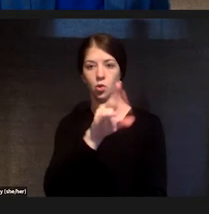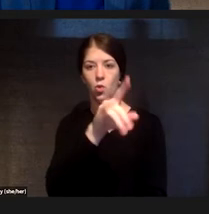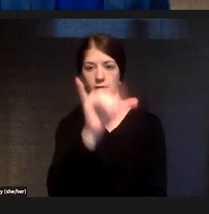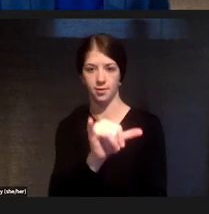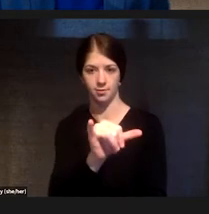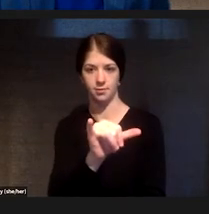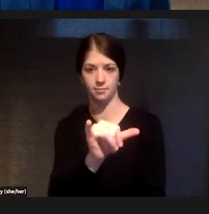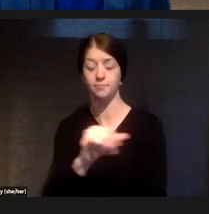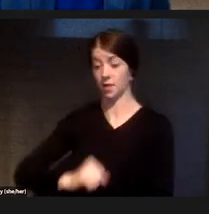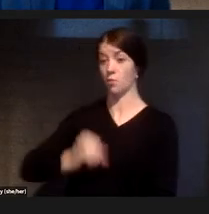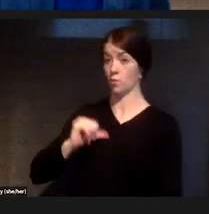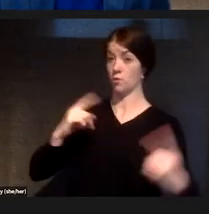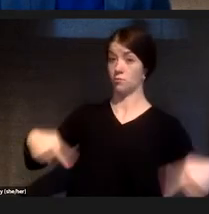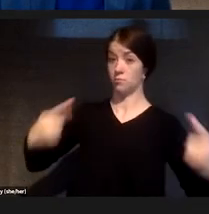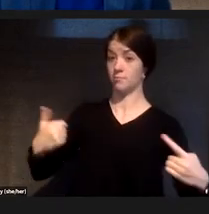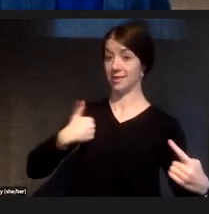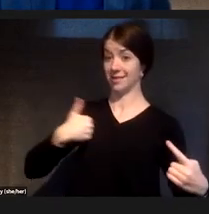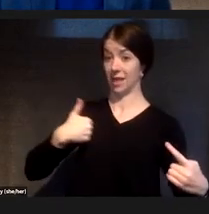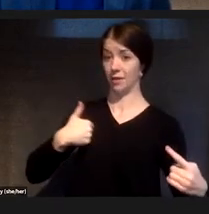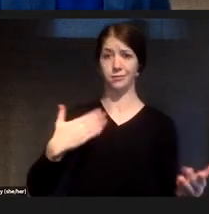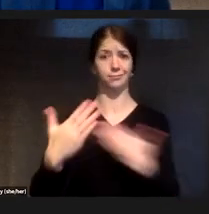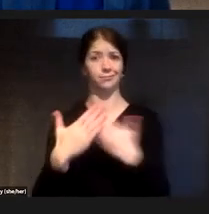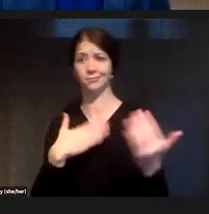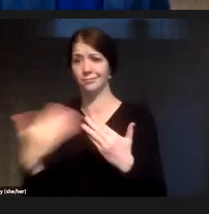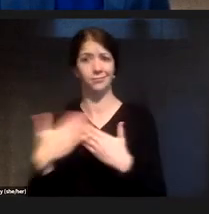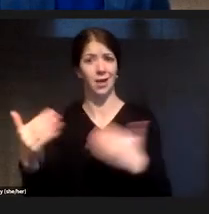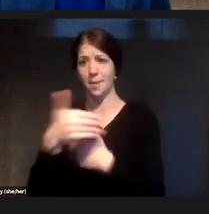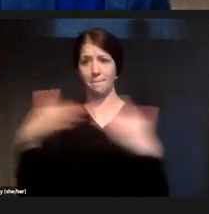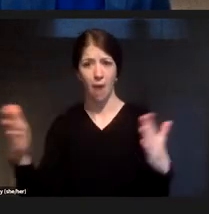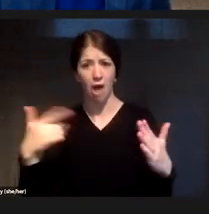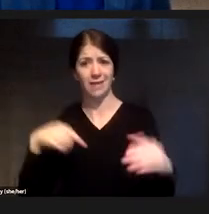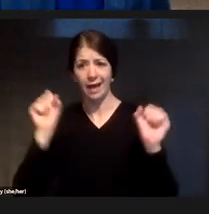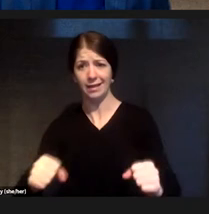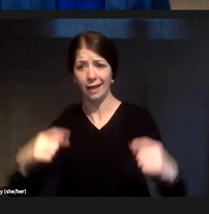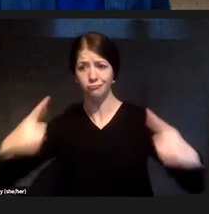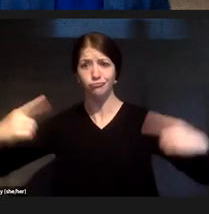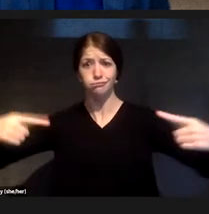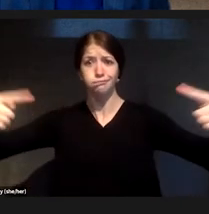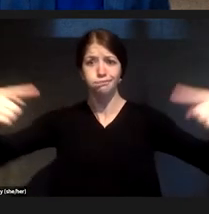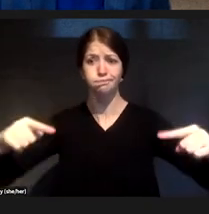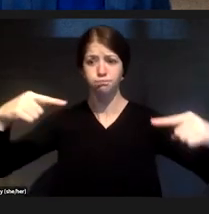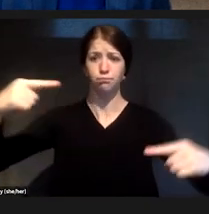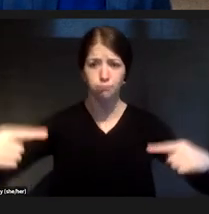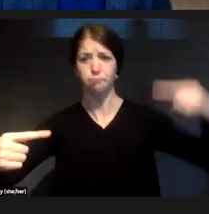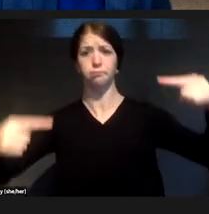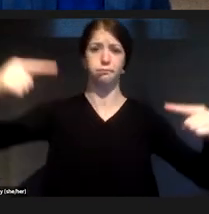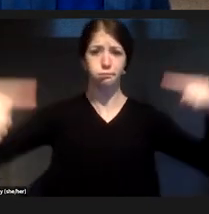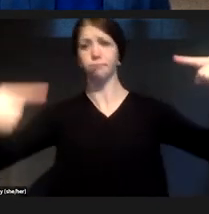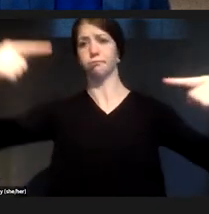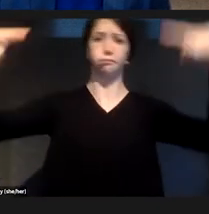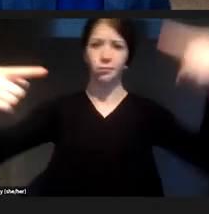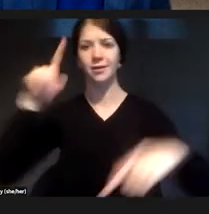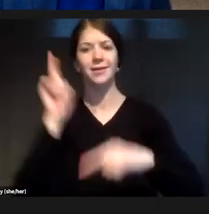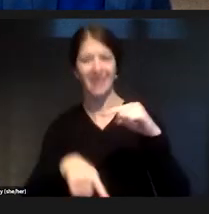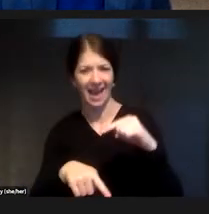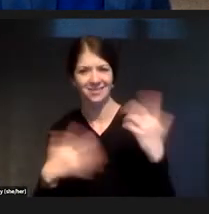myself, that no number of boxes that you provide me would give me access. And therefore, if we use the same wood that we had